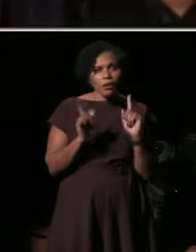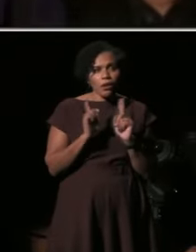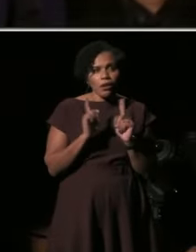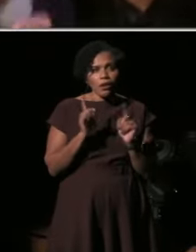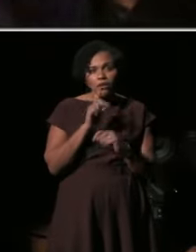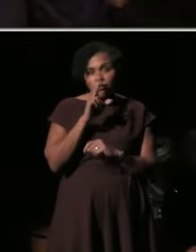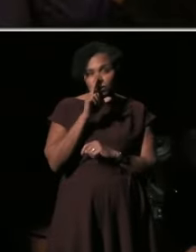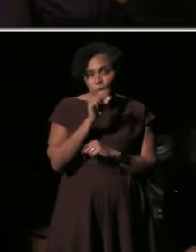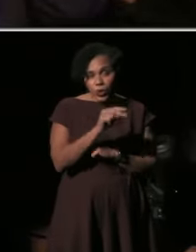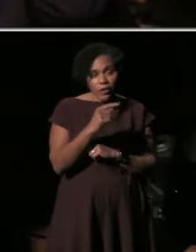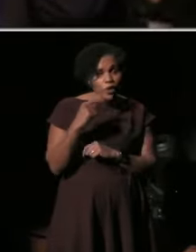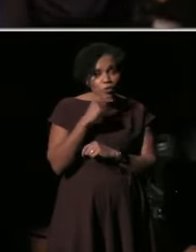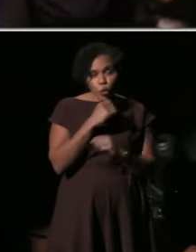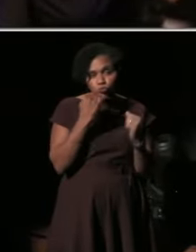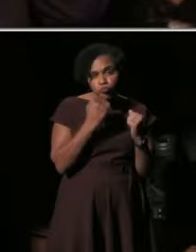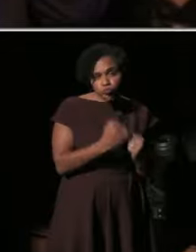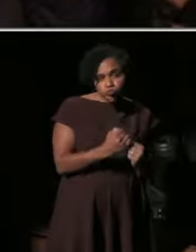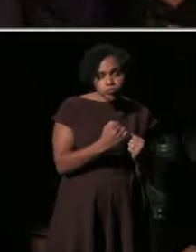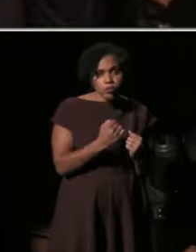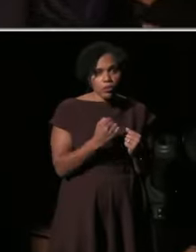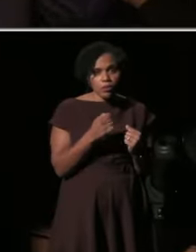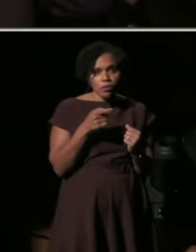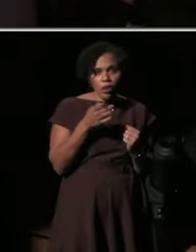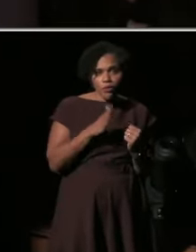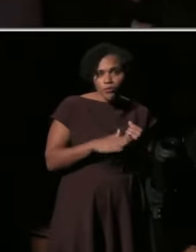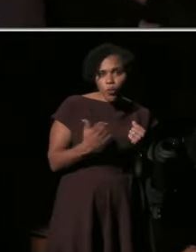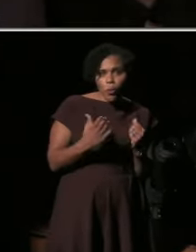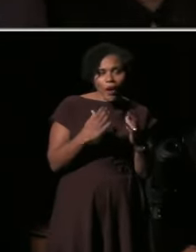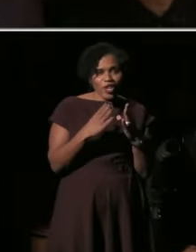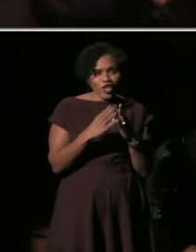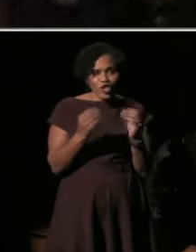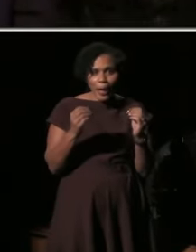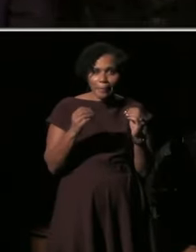of a 12-year-old boy in a Japanese suburb to